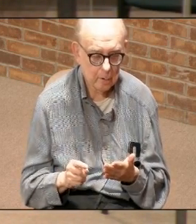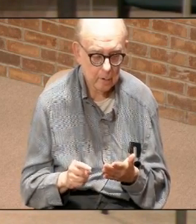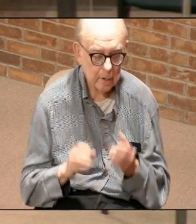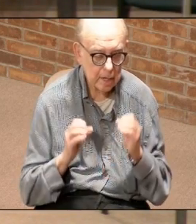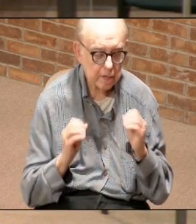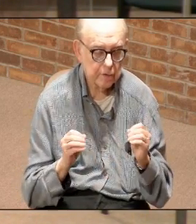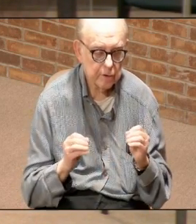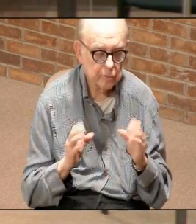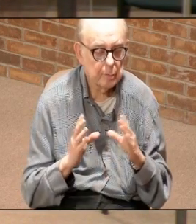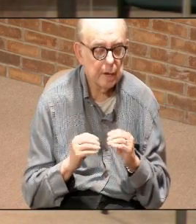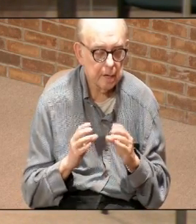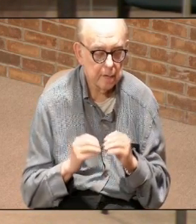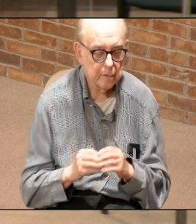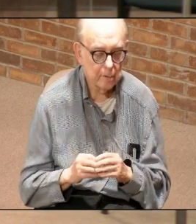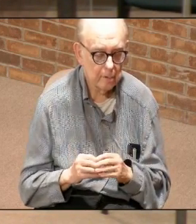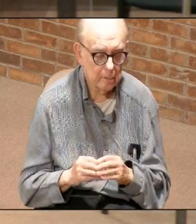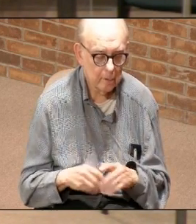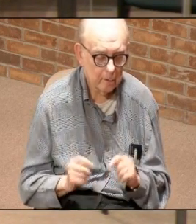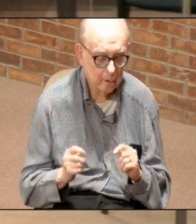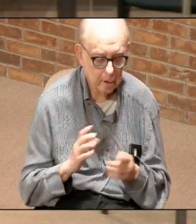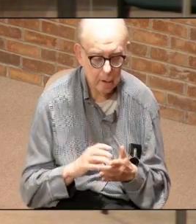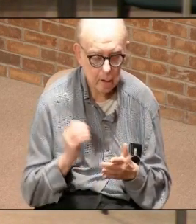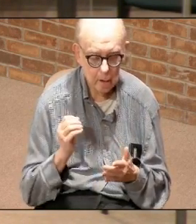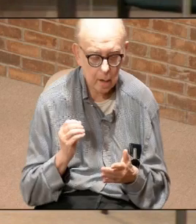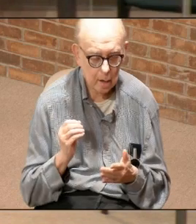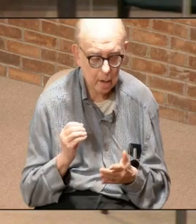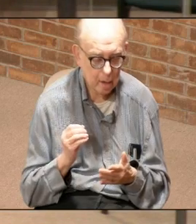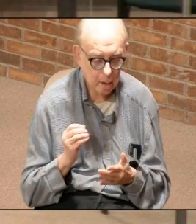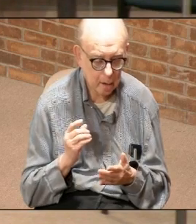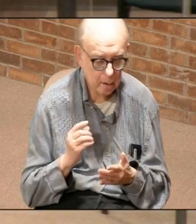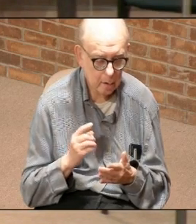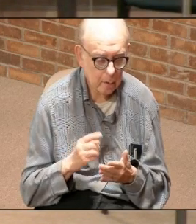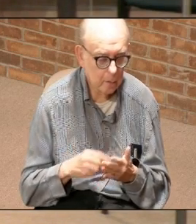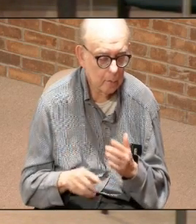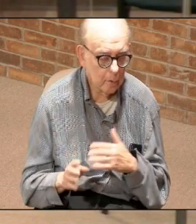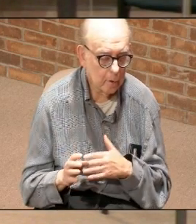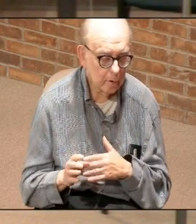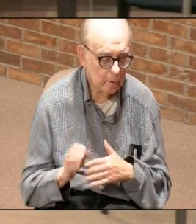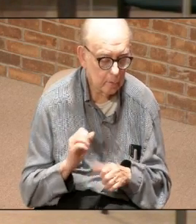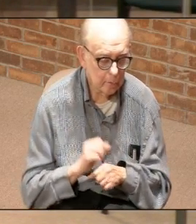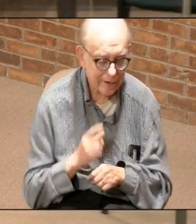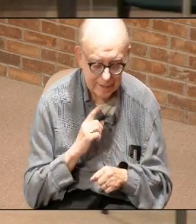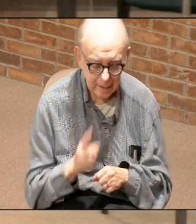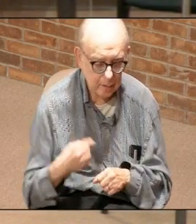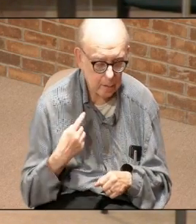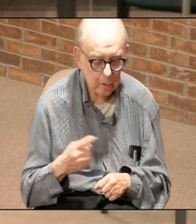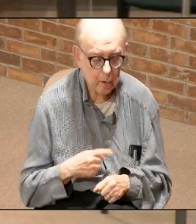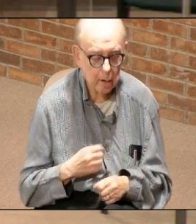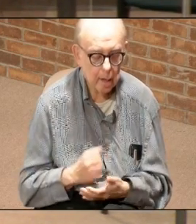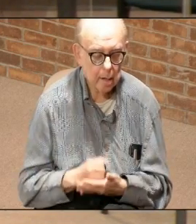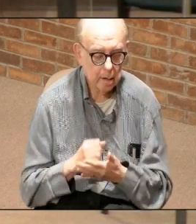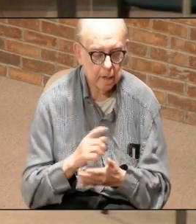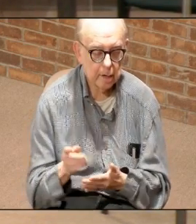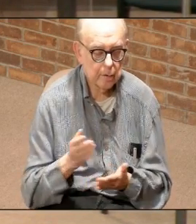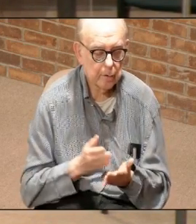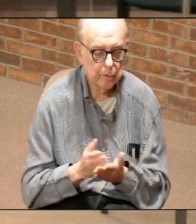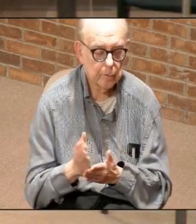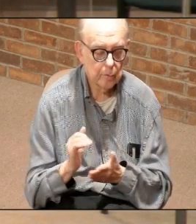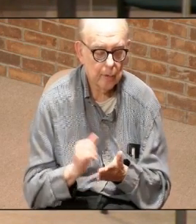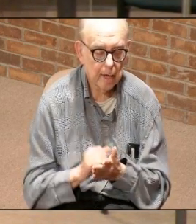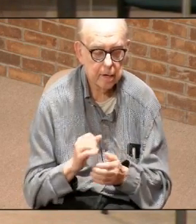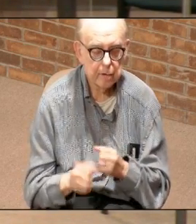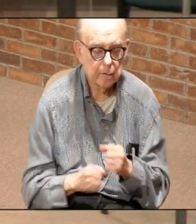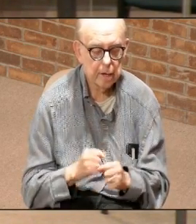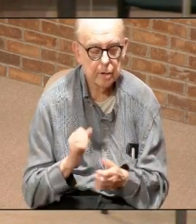conferences, trying to find out what are her assignments, so we can help get her through that